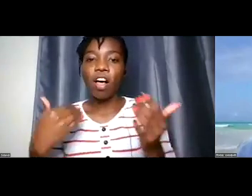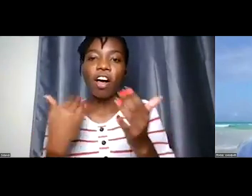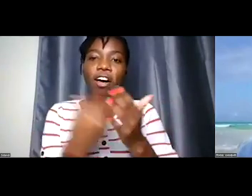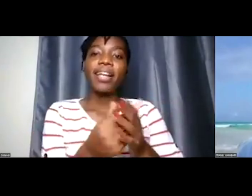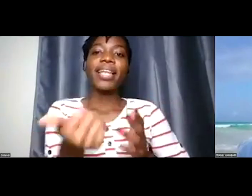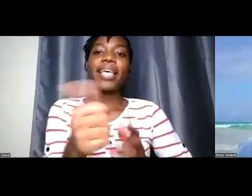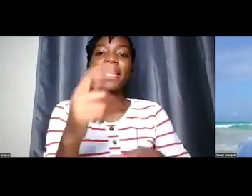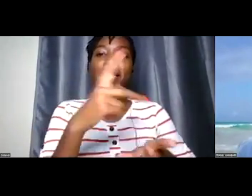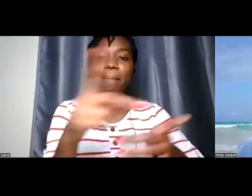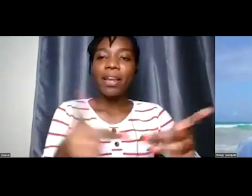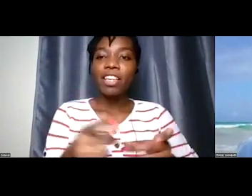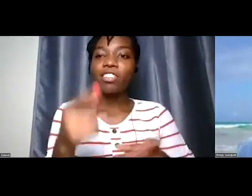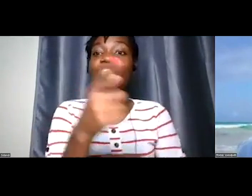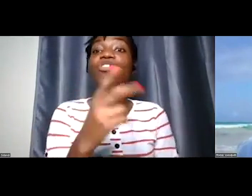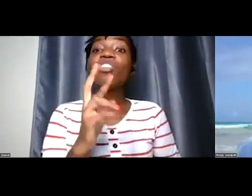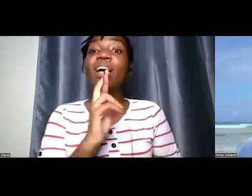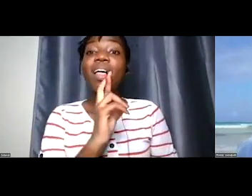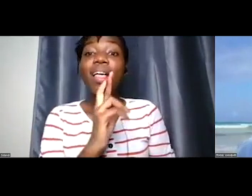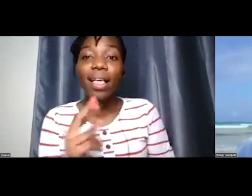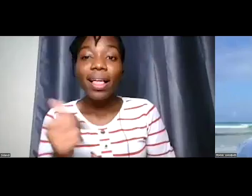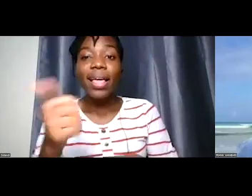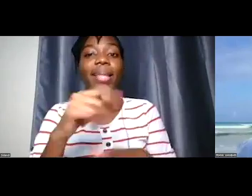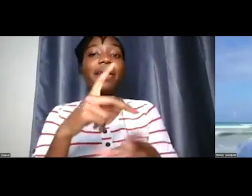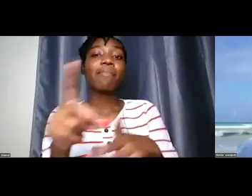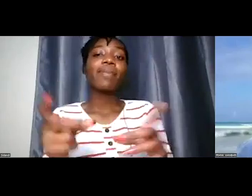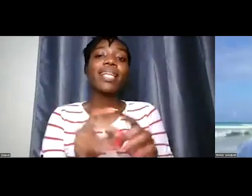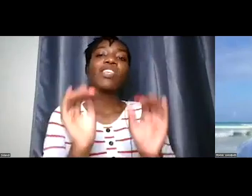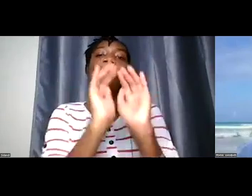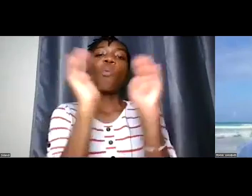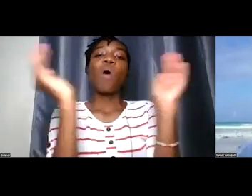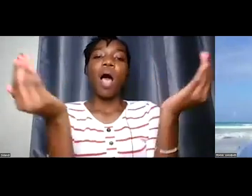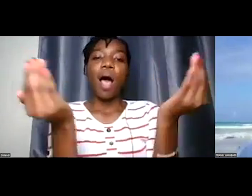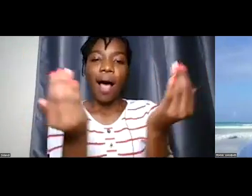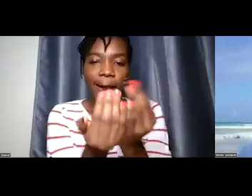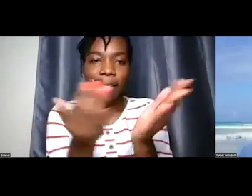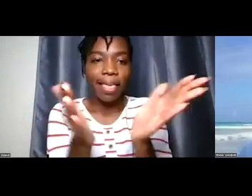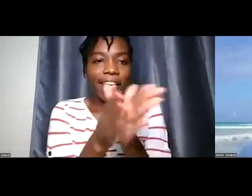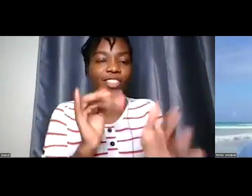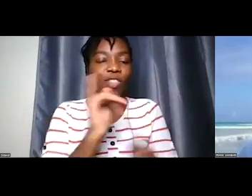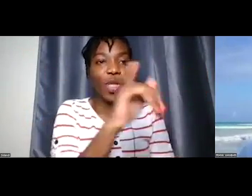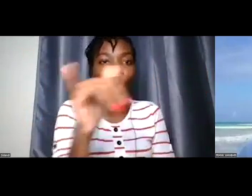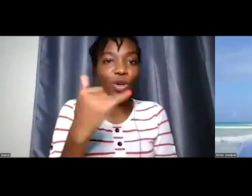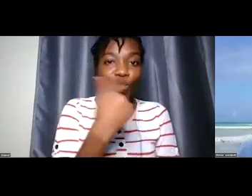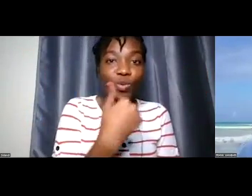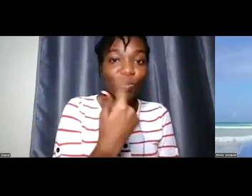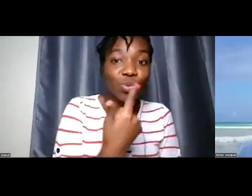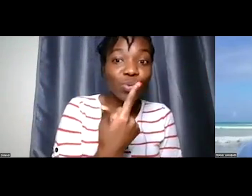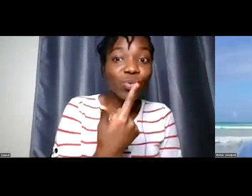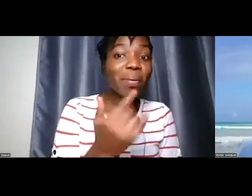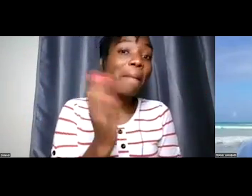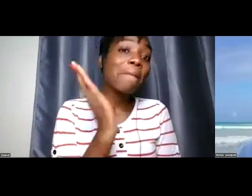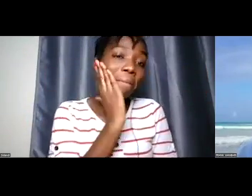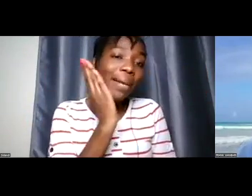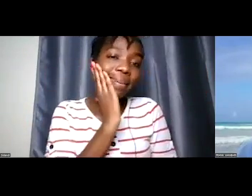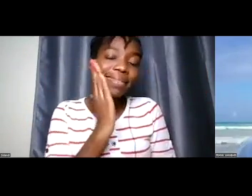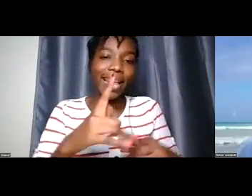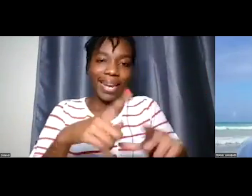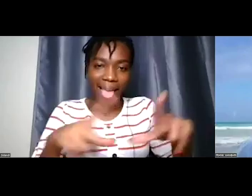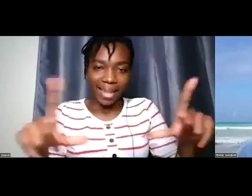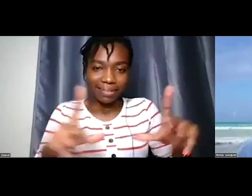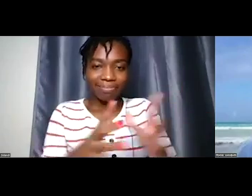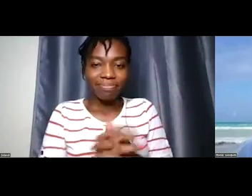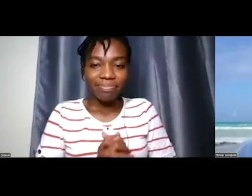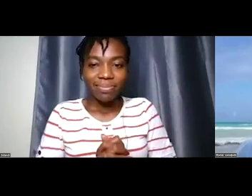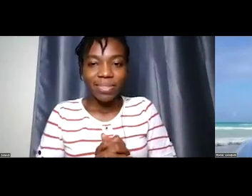are in a part of the continent, and even those who are based in our motherland, I